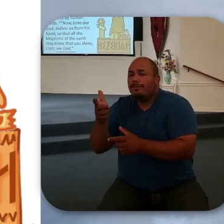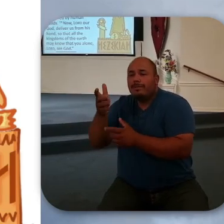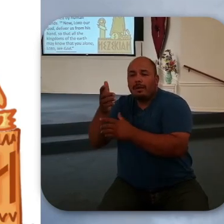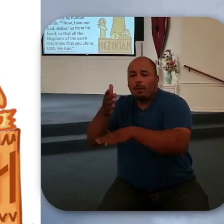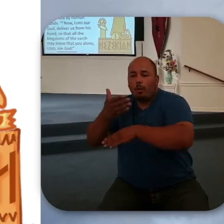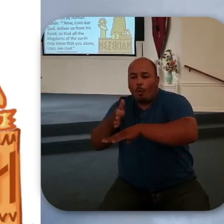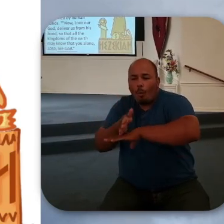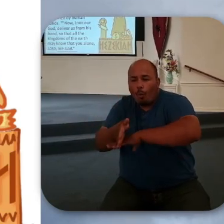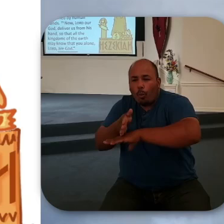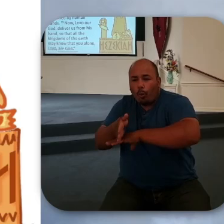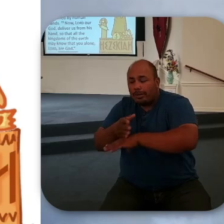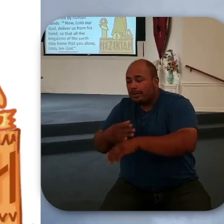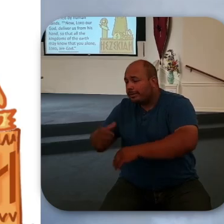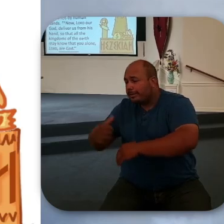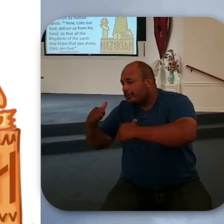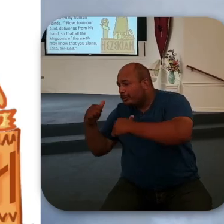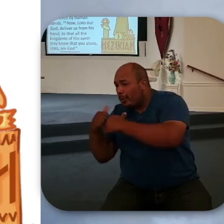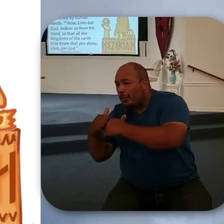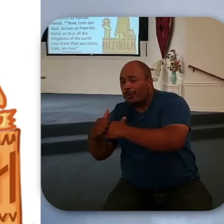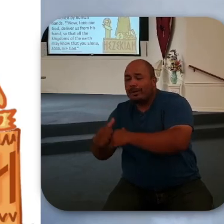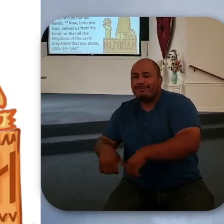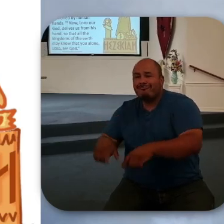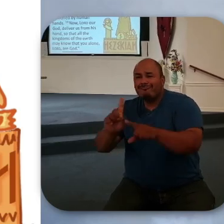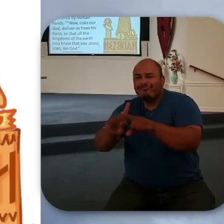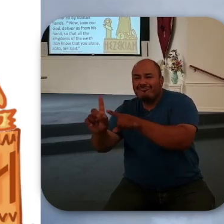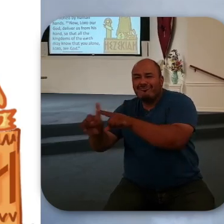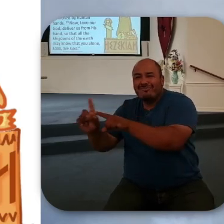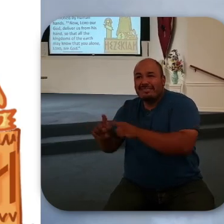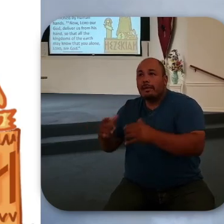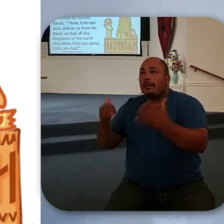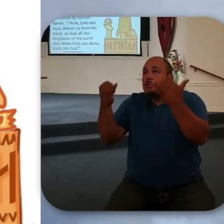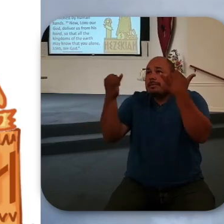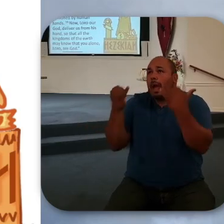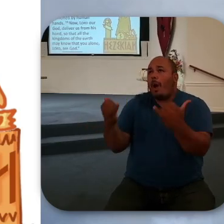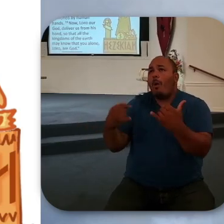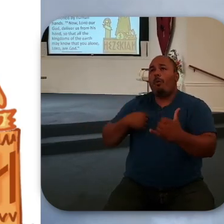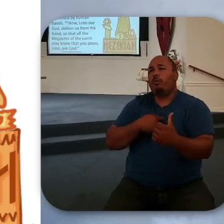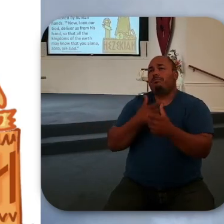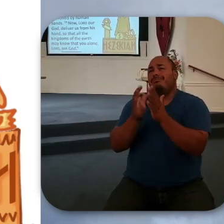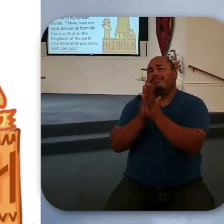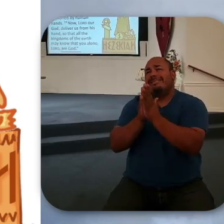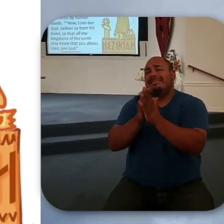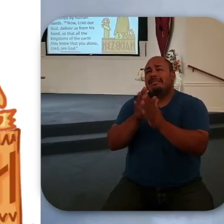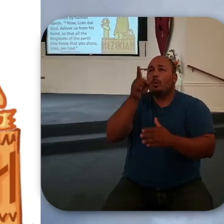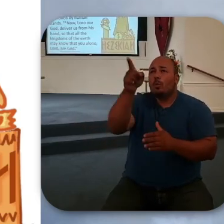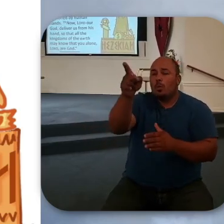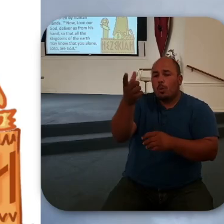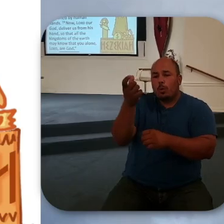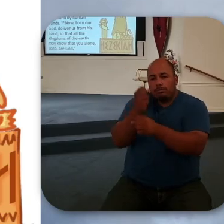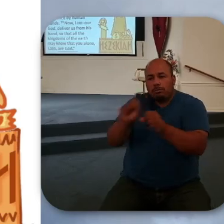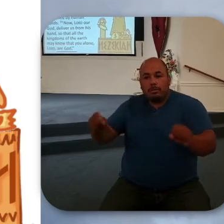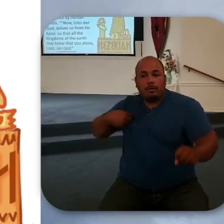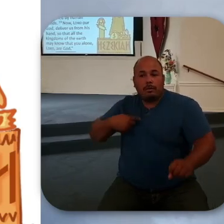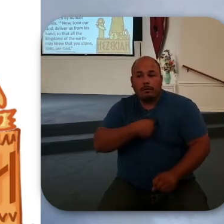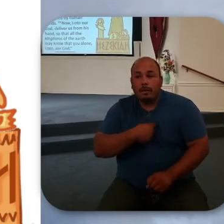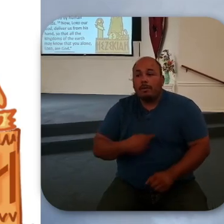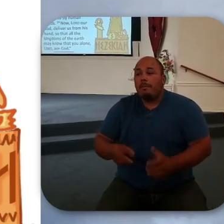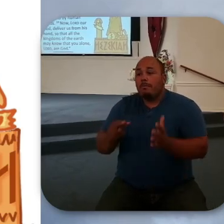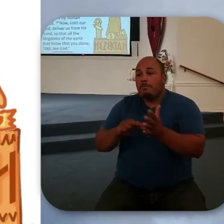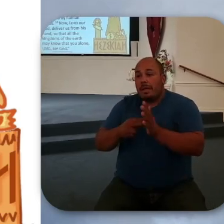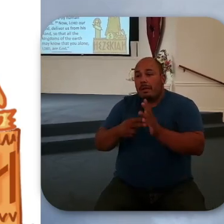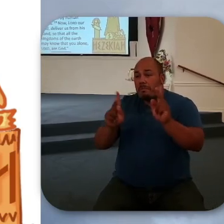hands. Now, Lord our God, deliver us from his hand, so that all the kingdoms of the earth may know that you alone,